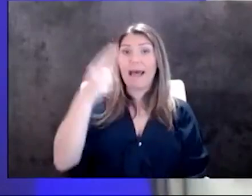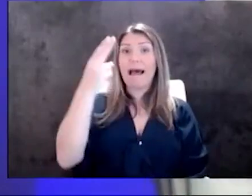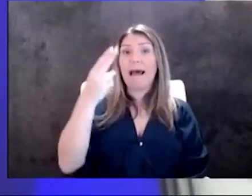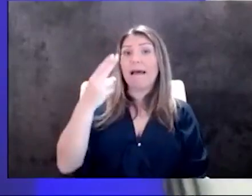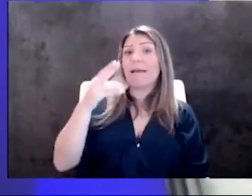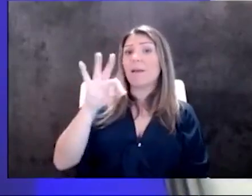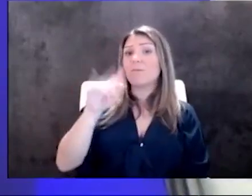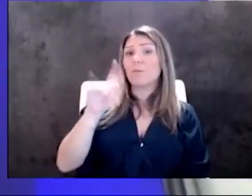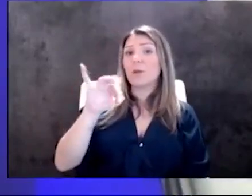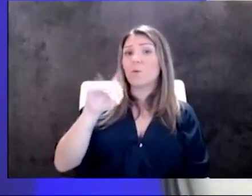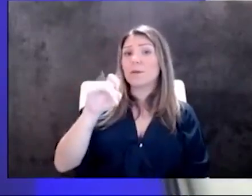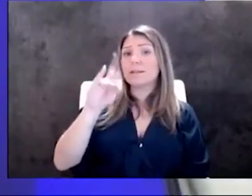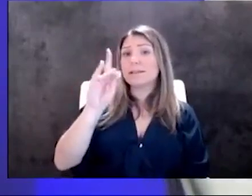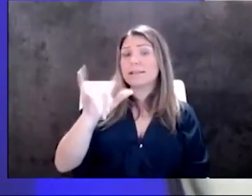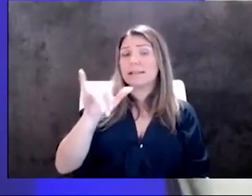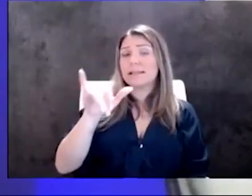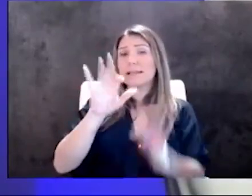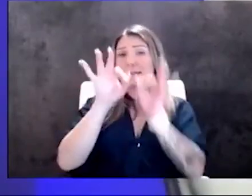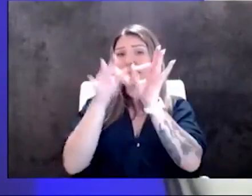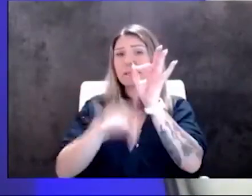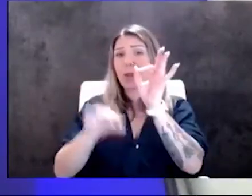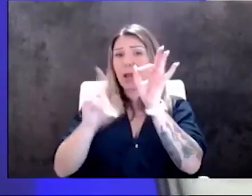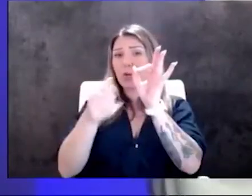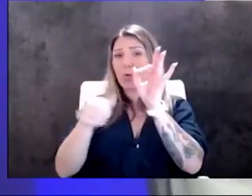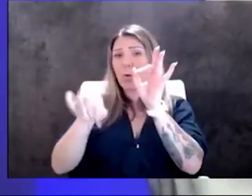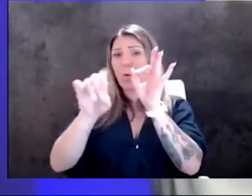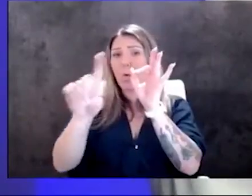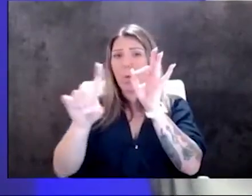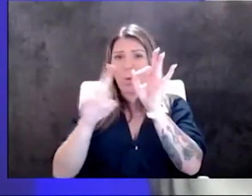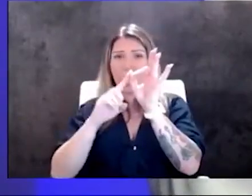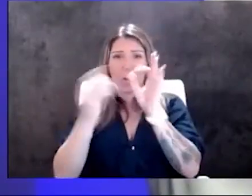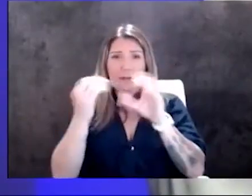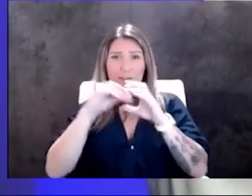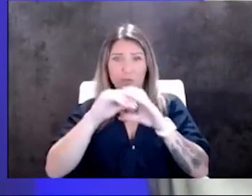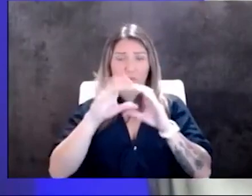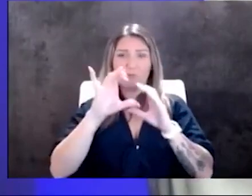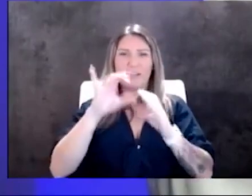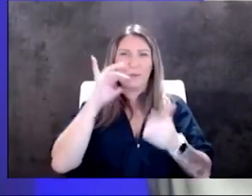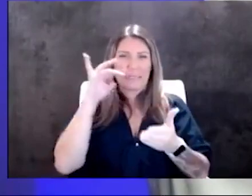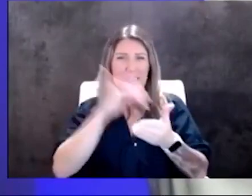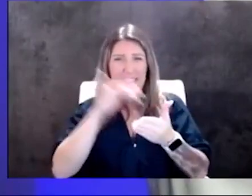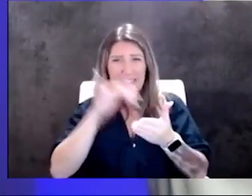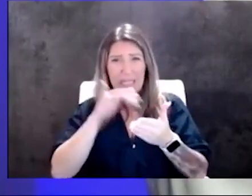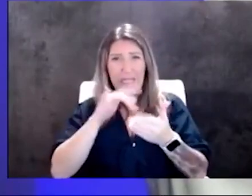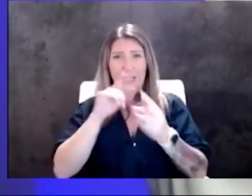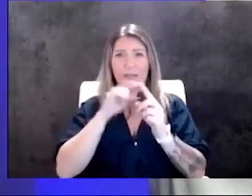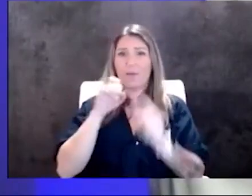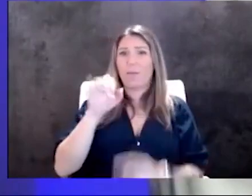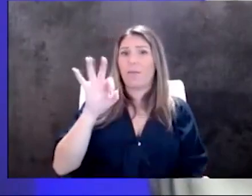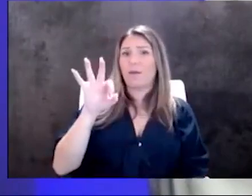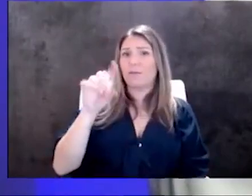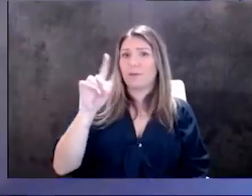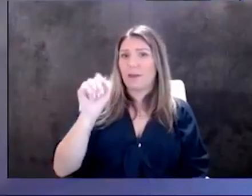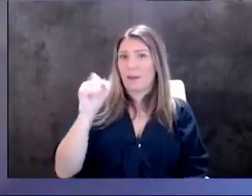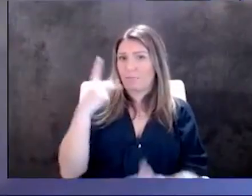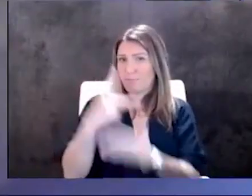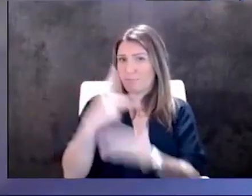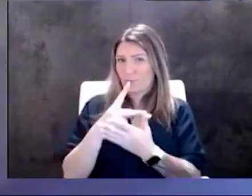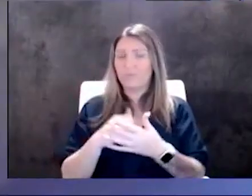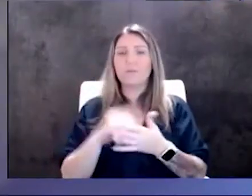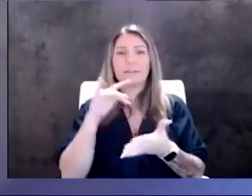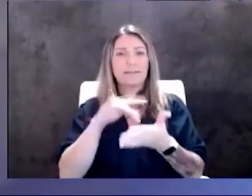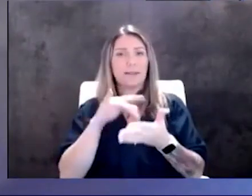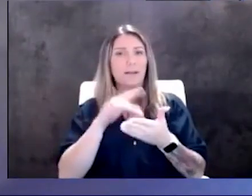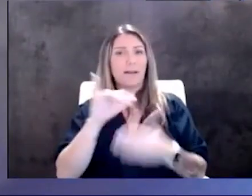It's called the Senza implant. That's the one we studied from Nevro. That's the one that was in the FDA-approved study. All right, Isaac has a